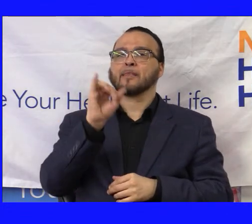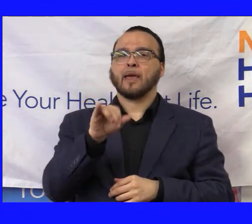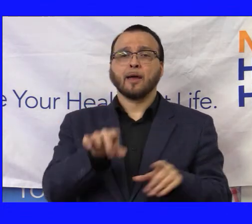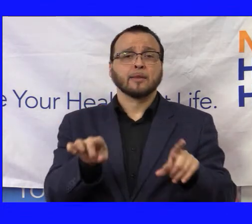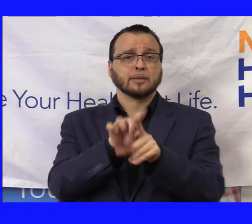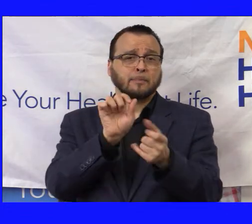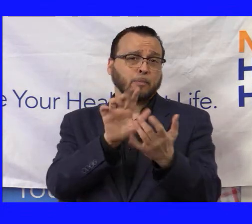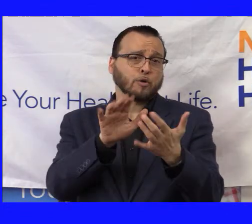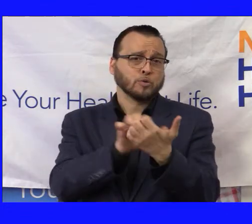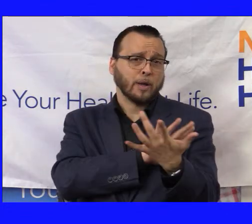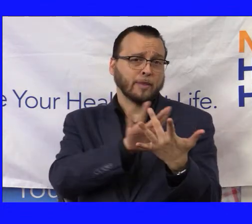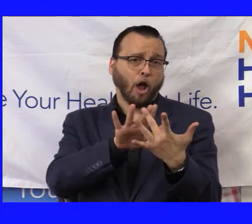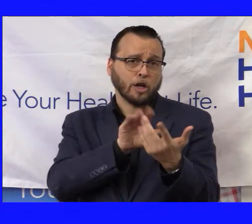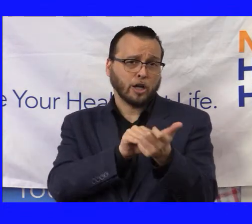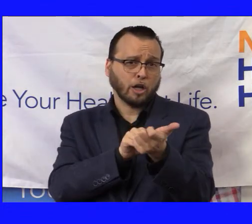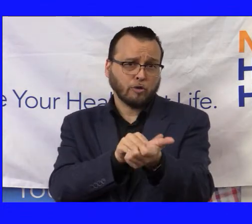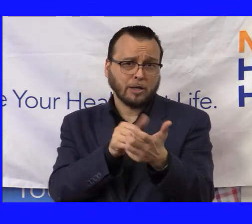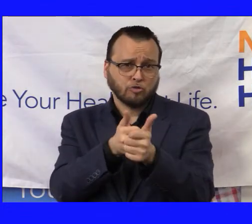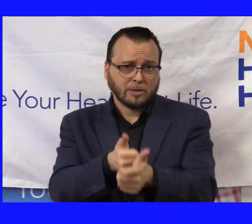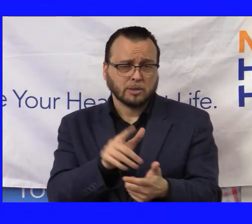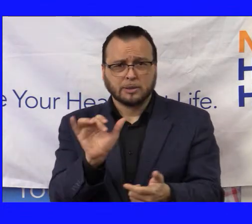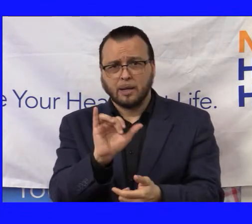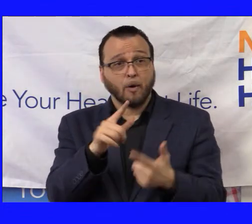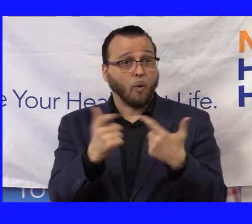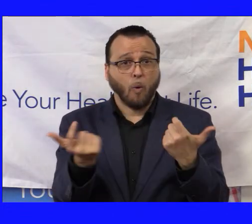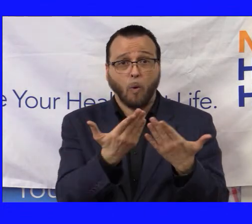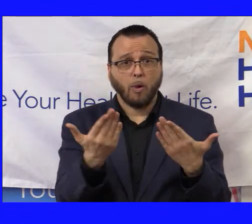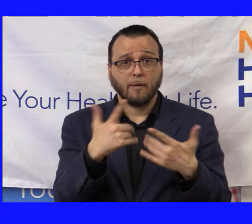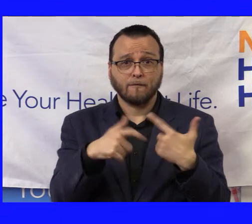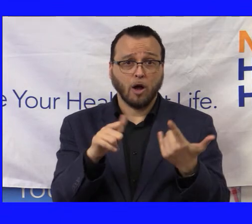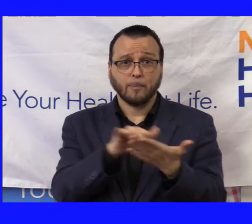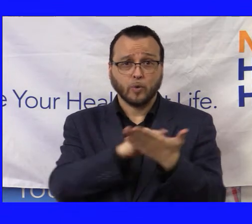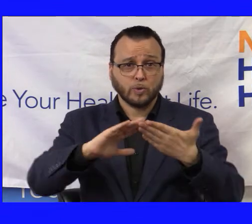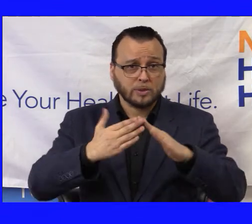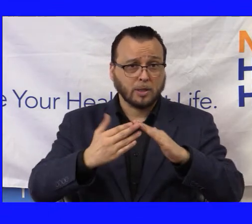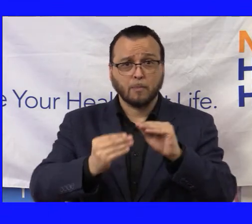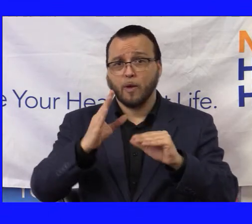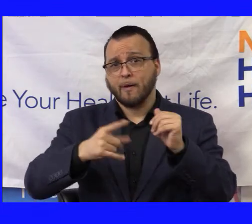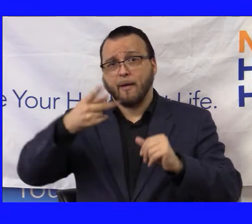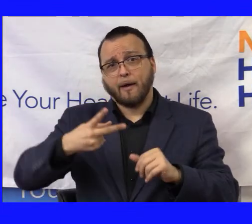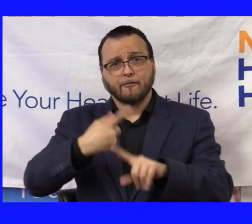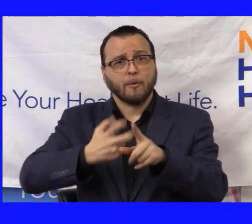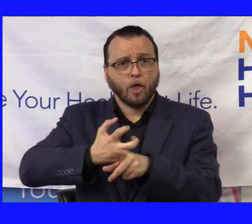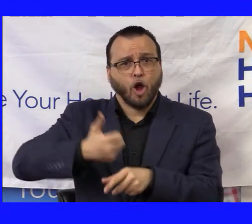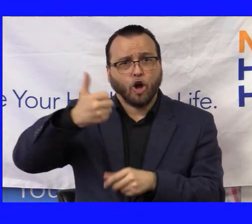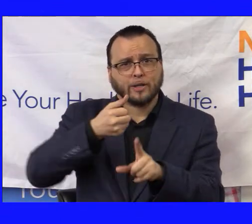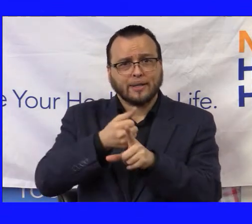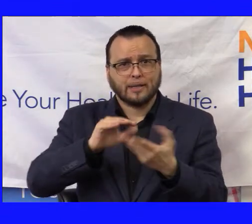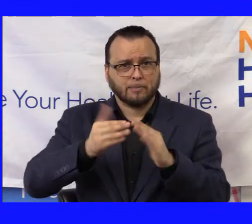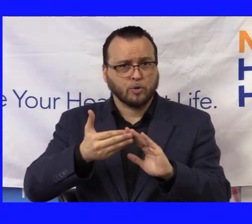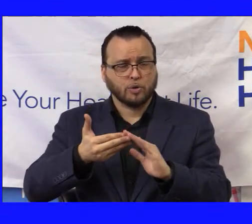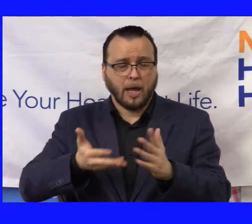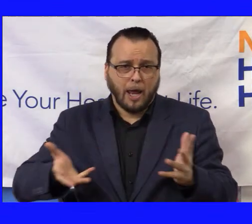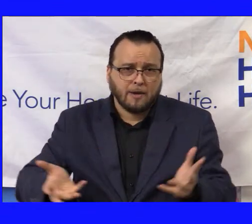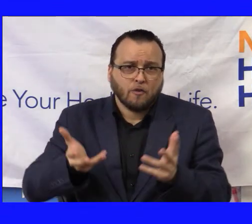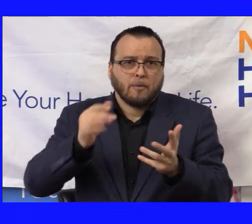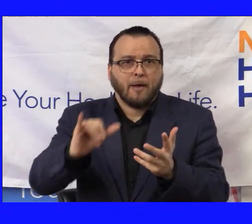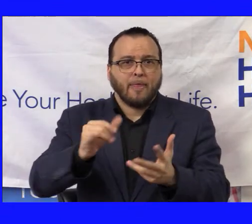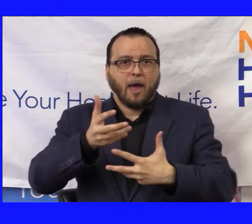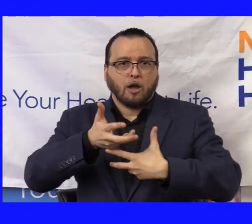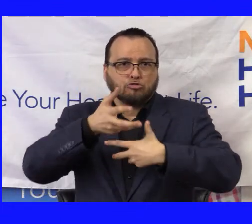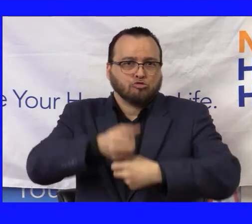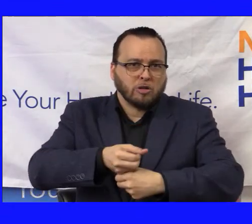well. Our contact tracers are all from New York City. More than half are from our hardest hit communities. And cultivating that trust has been our secret ingredient to